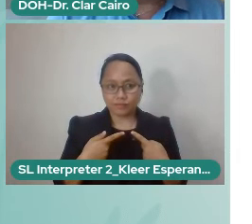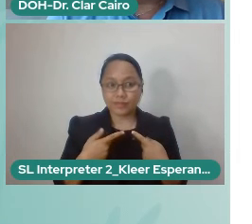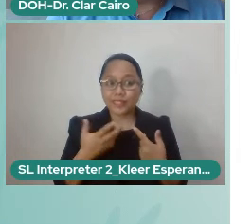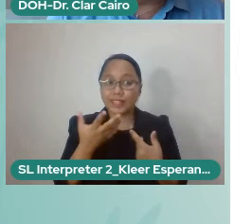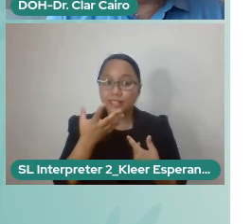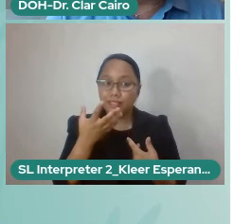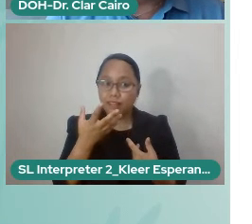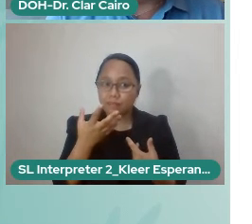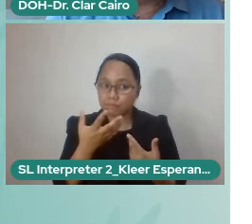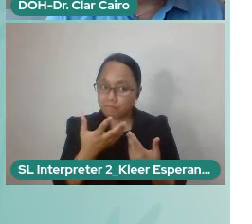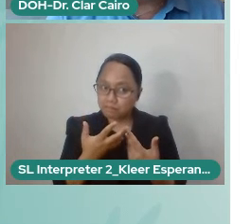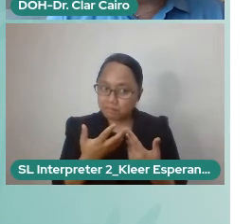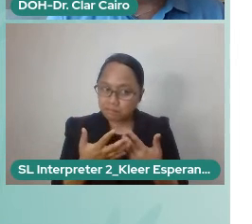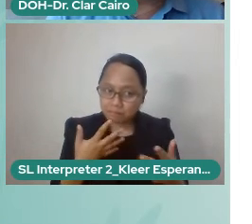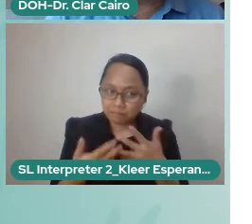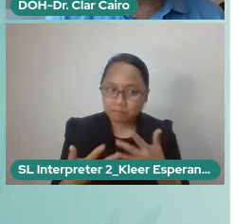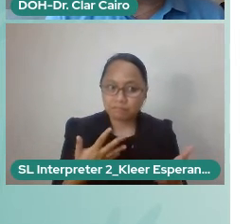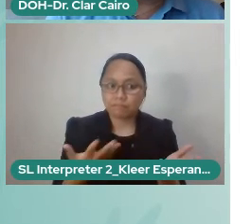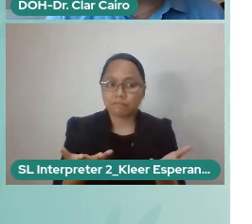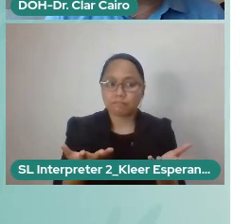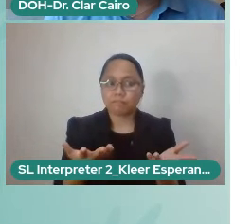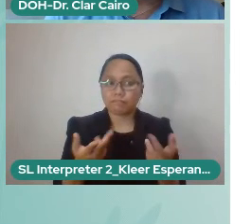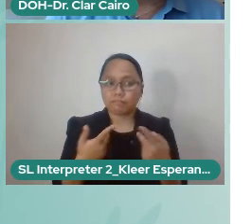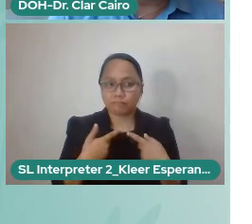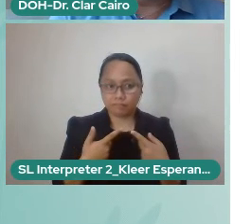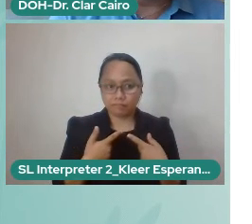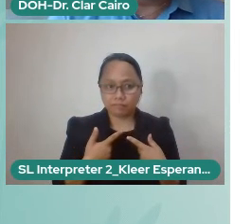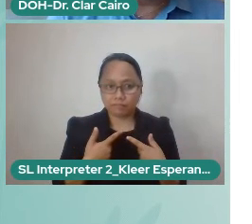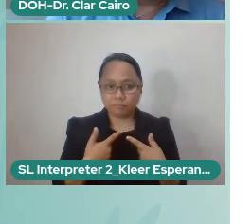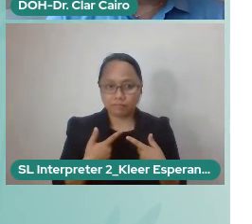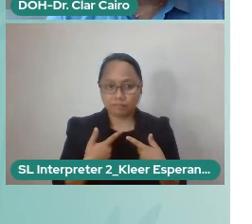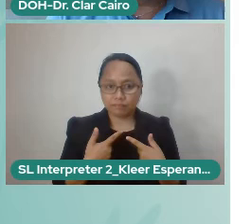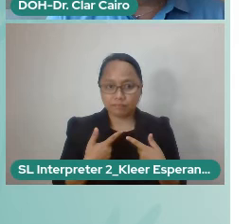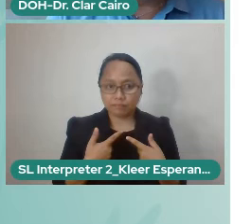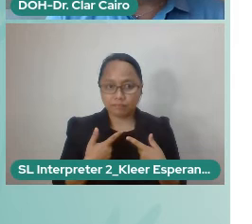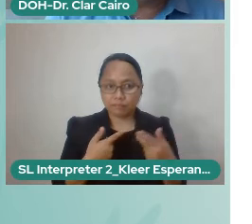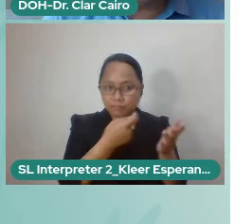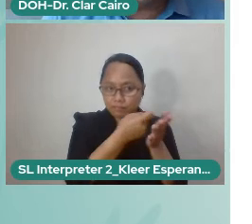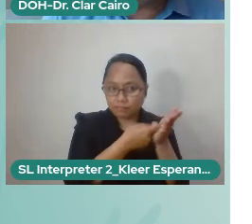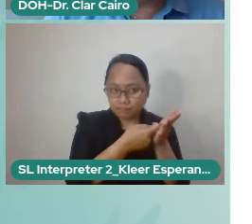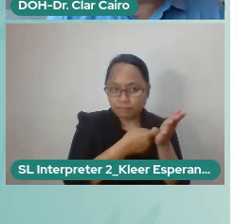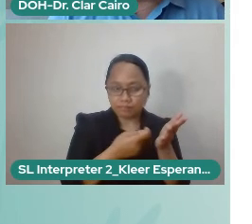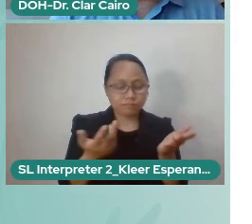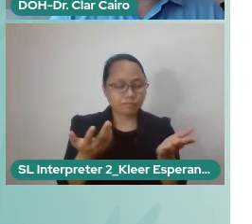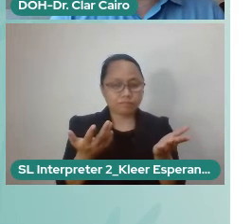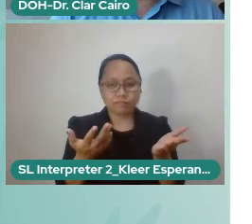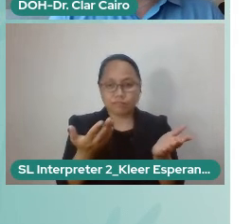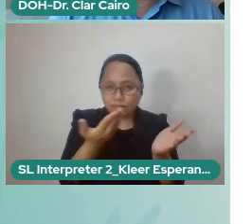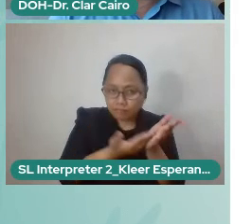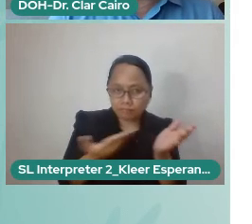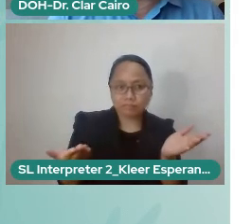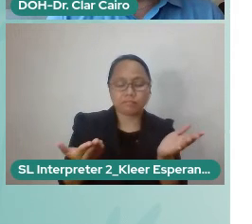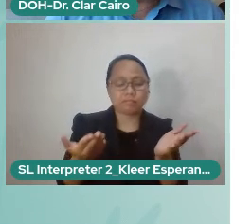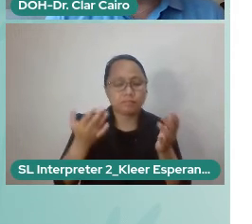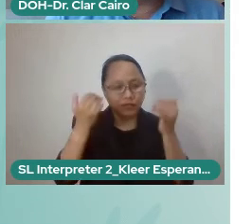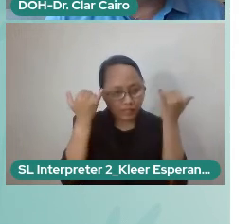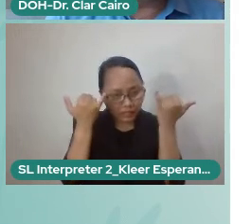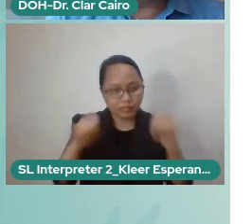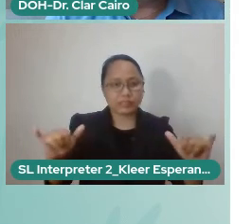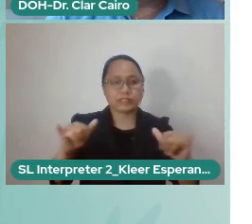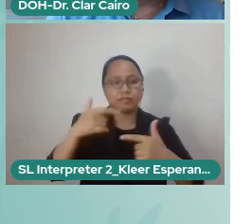the number of radiotherapy and brachytherapy units is still limited, and the number of medical